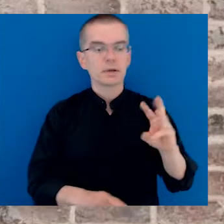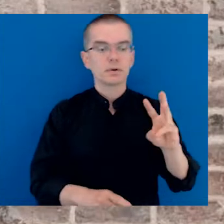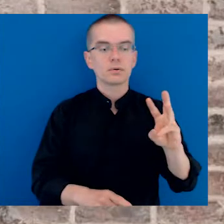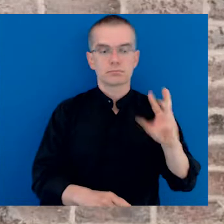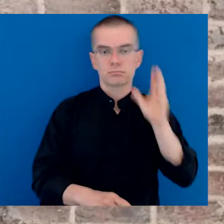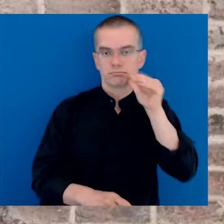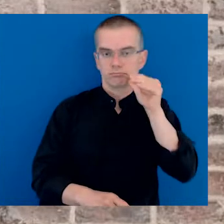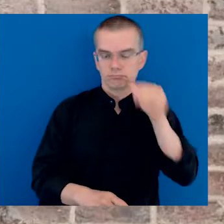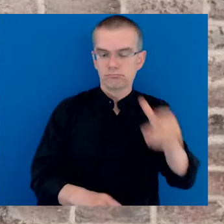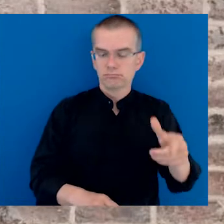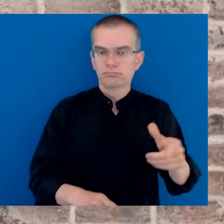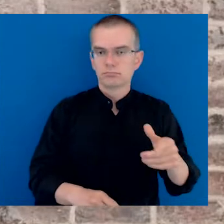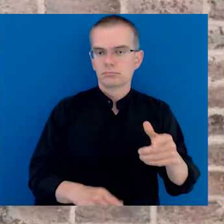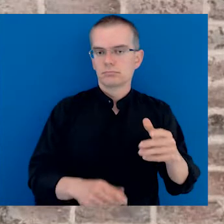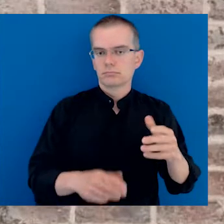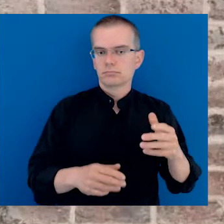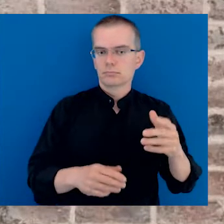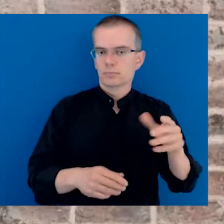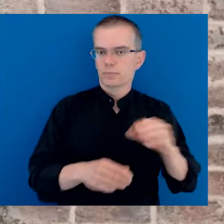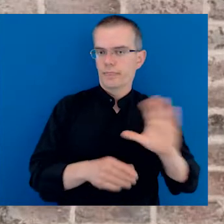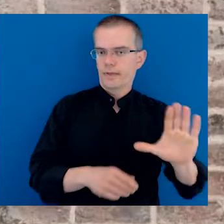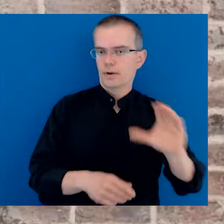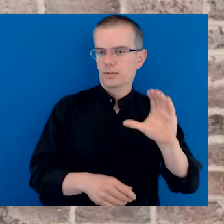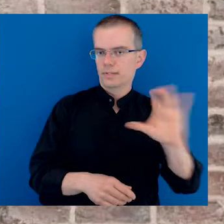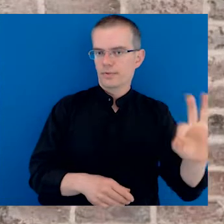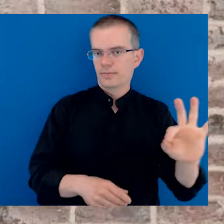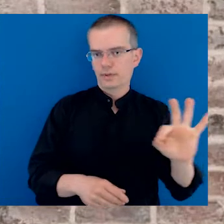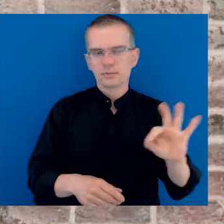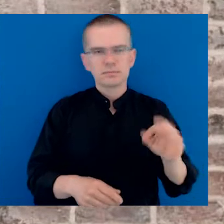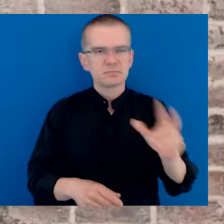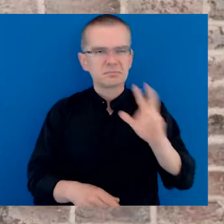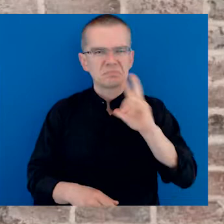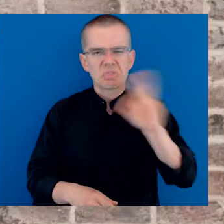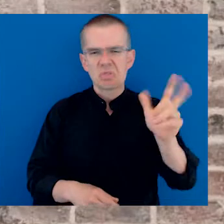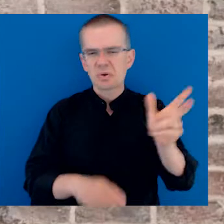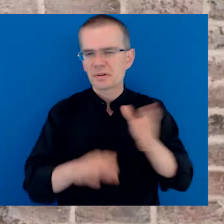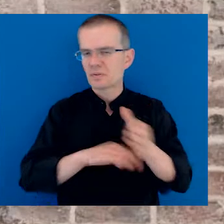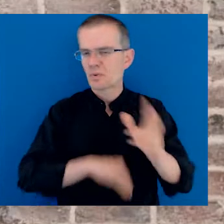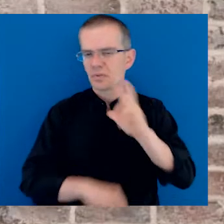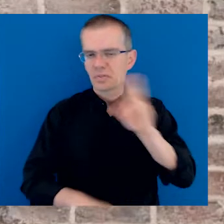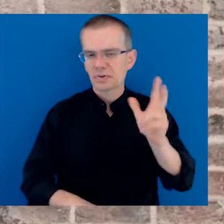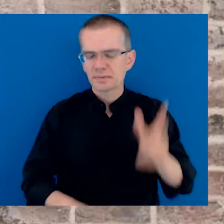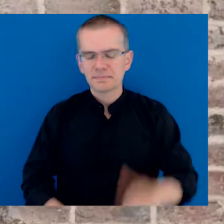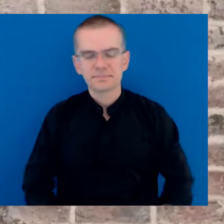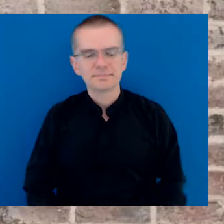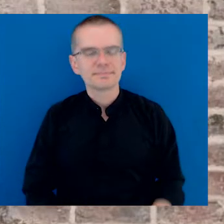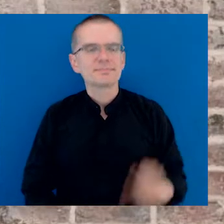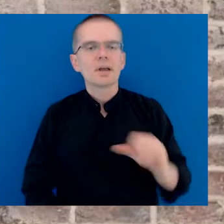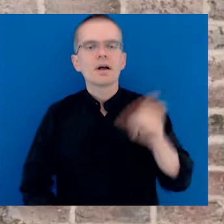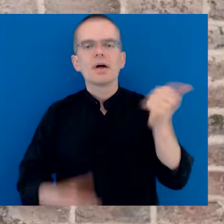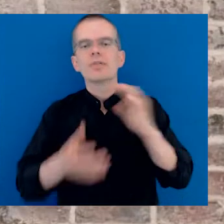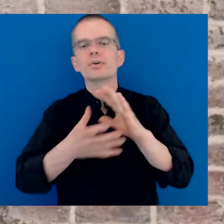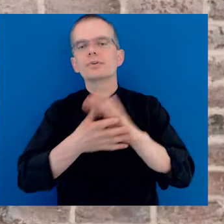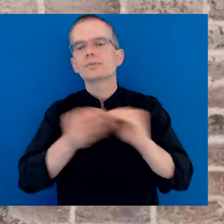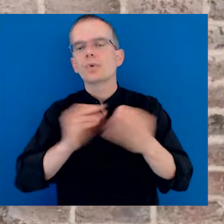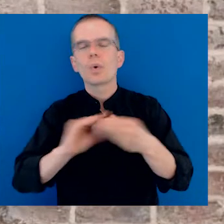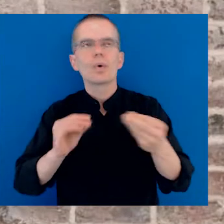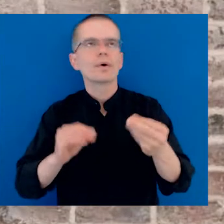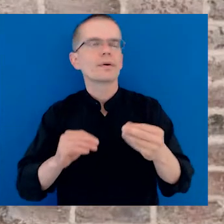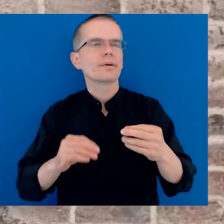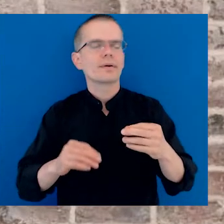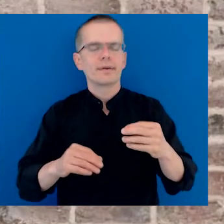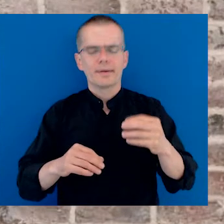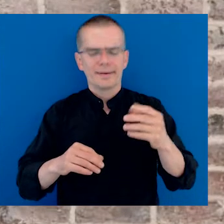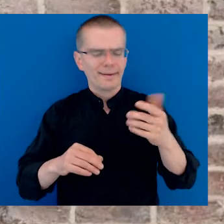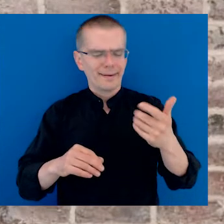time. Yeah, it was incredible. There were so many stories about him too, right? There was a case when he caught the ball by jumping